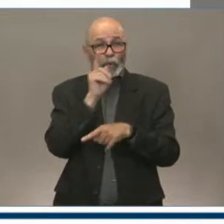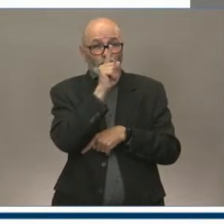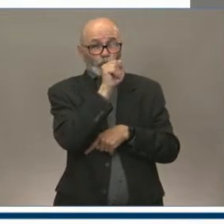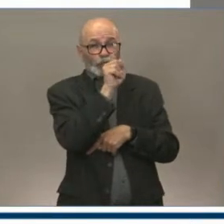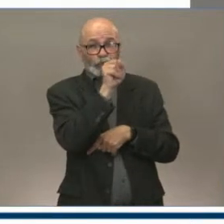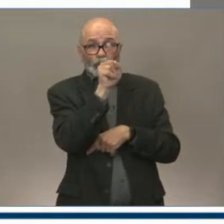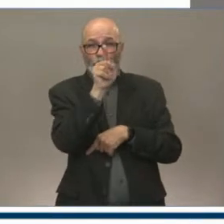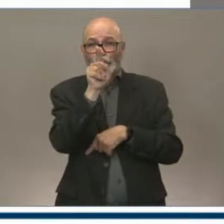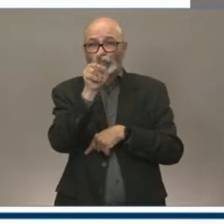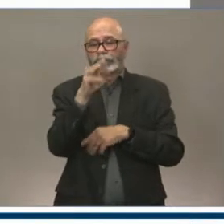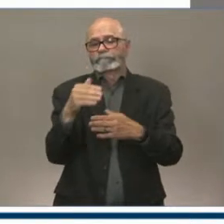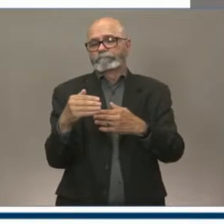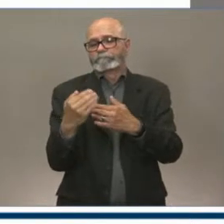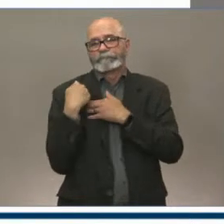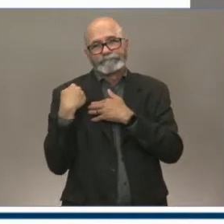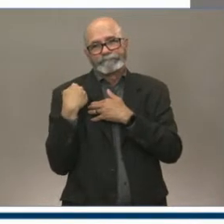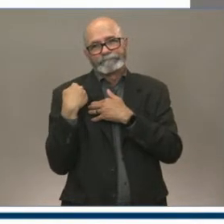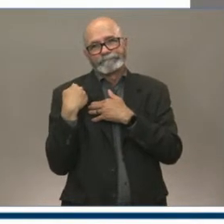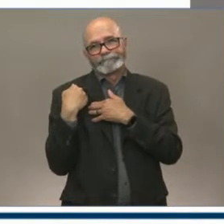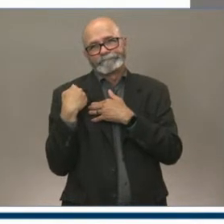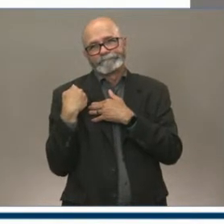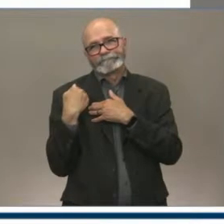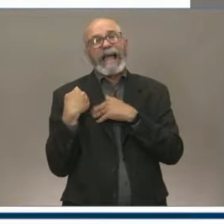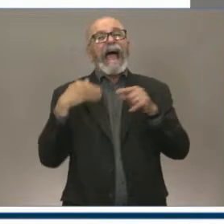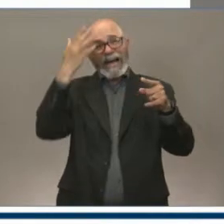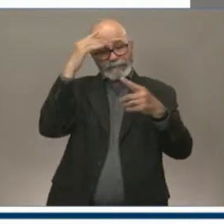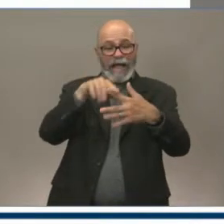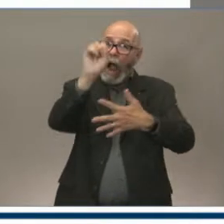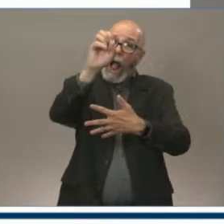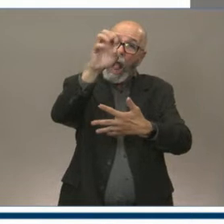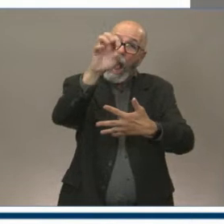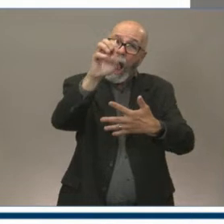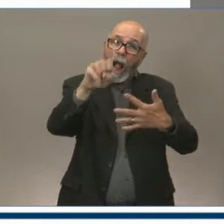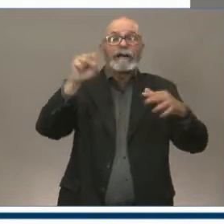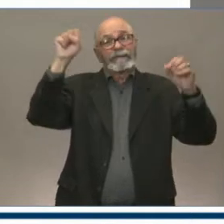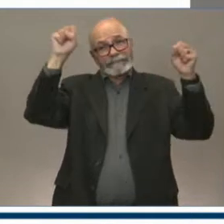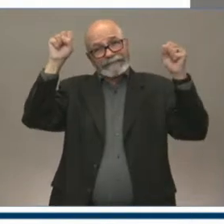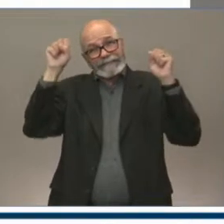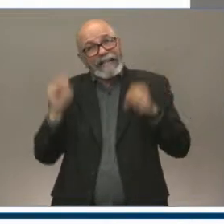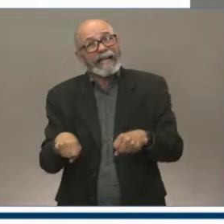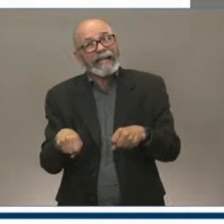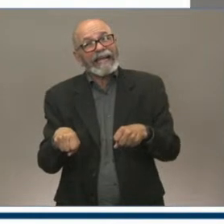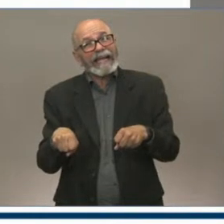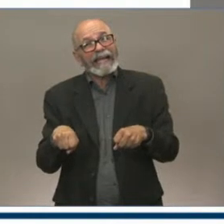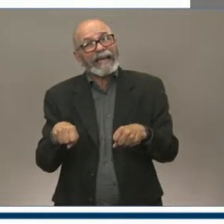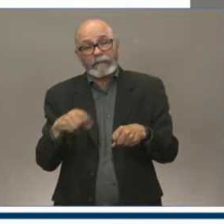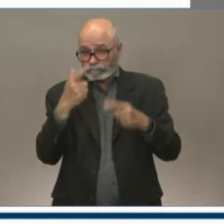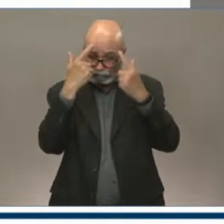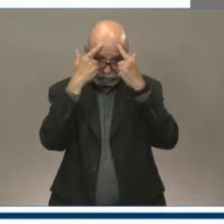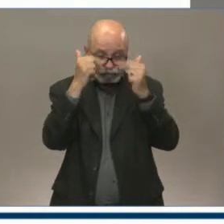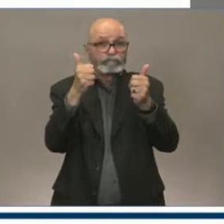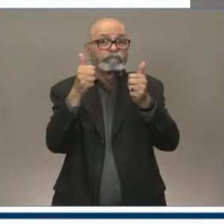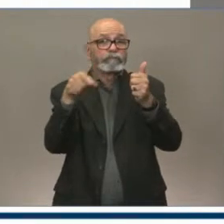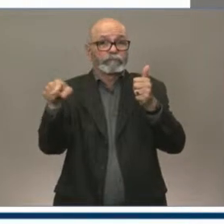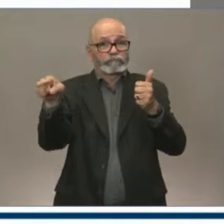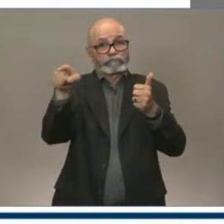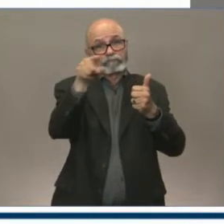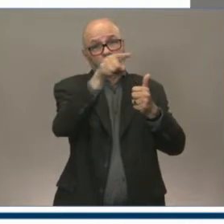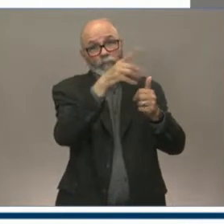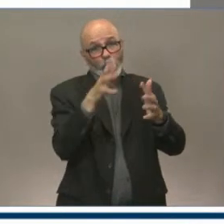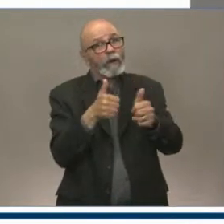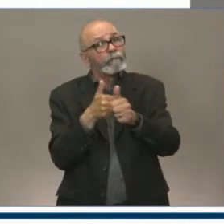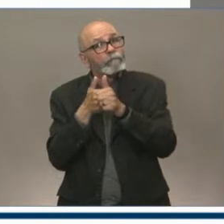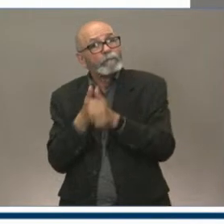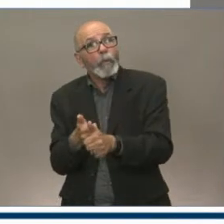seriously. We can put all the restrictions and everything in place, but it's up to every Nova Scotian to follow those and to do everything they can do to keep each